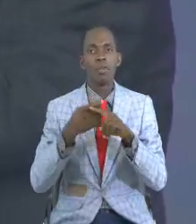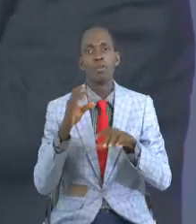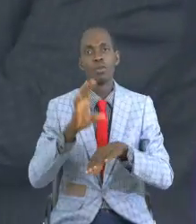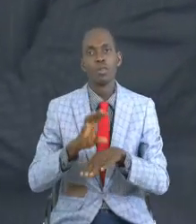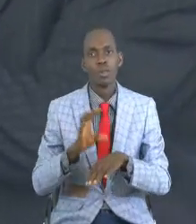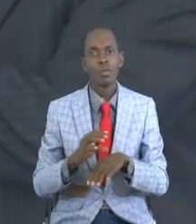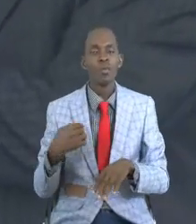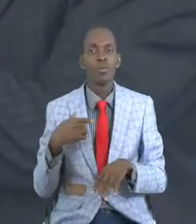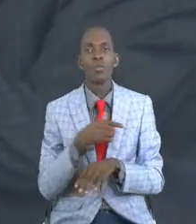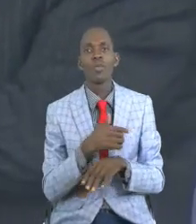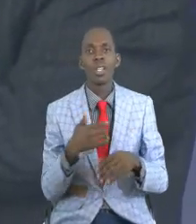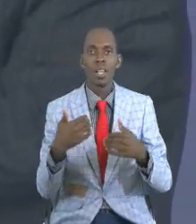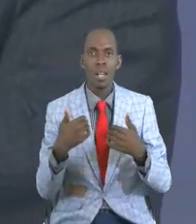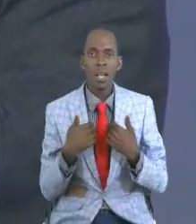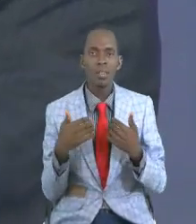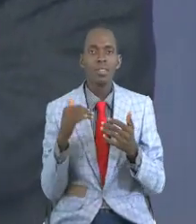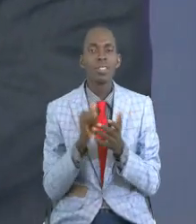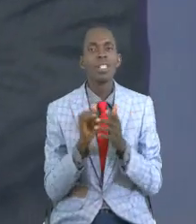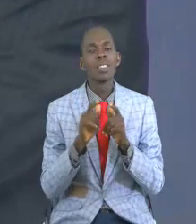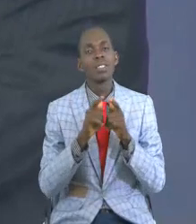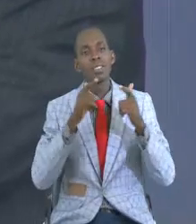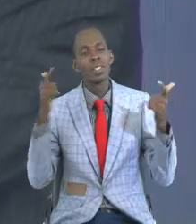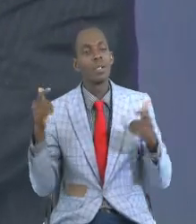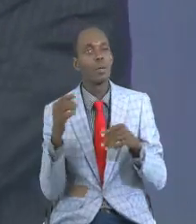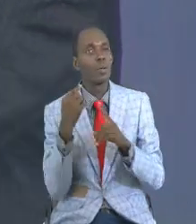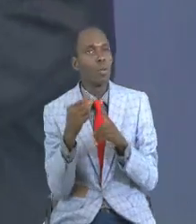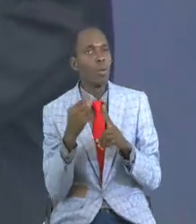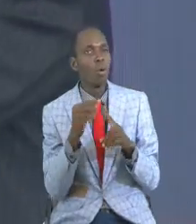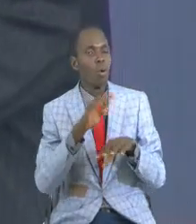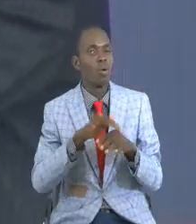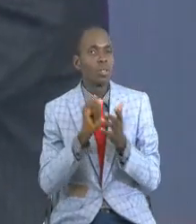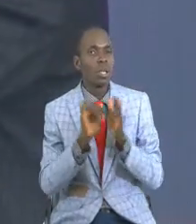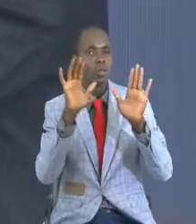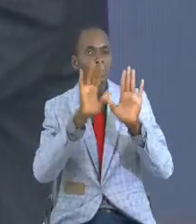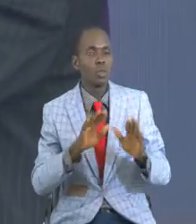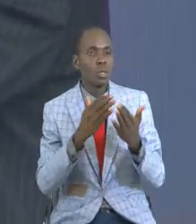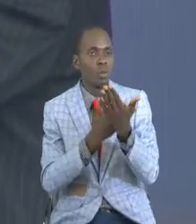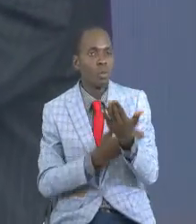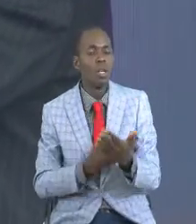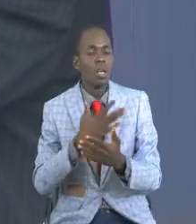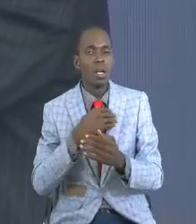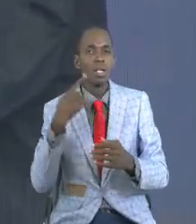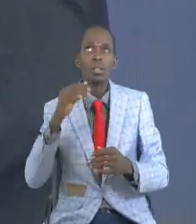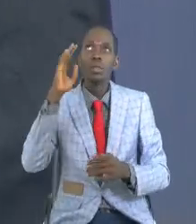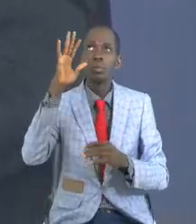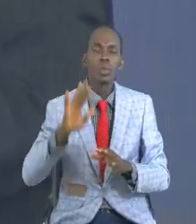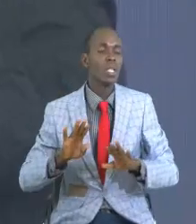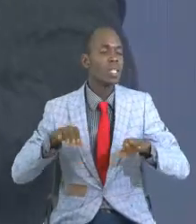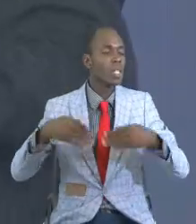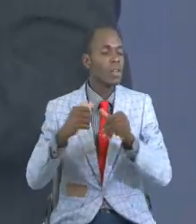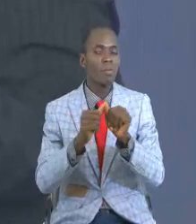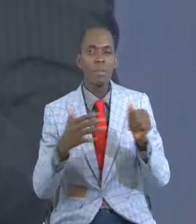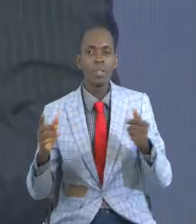had such a great message on that Sunday, and the preacher gave everything to us, and